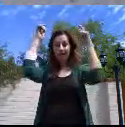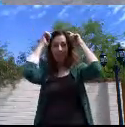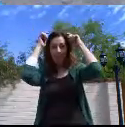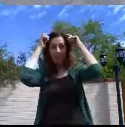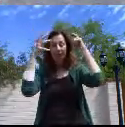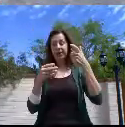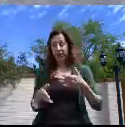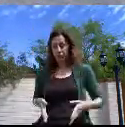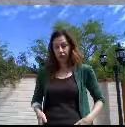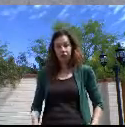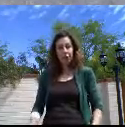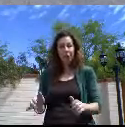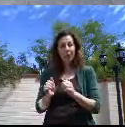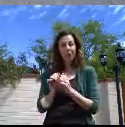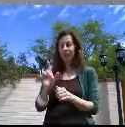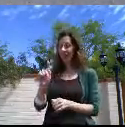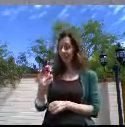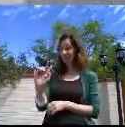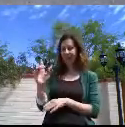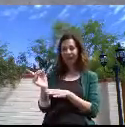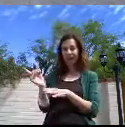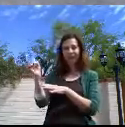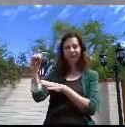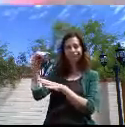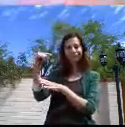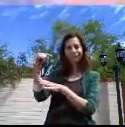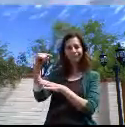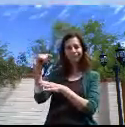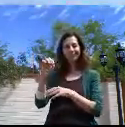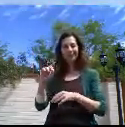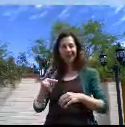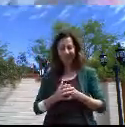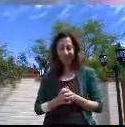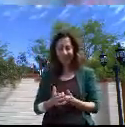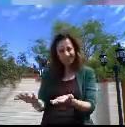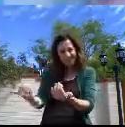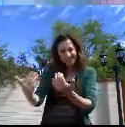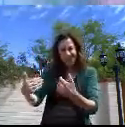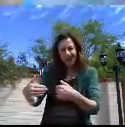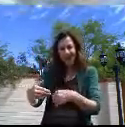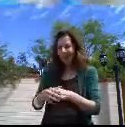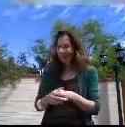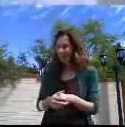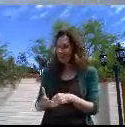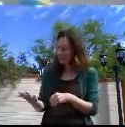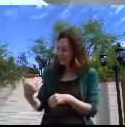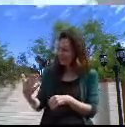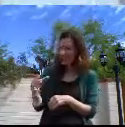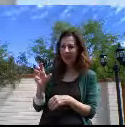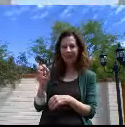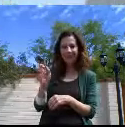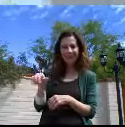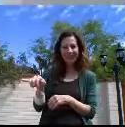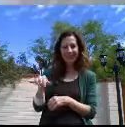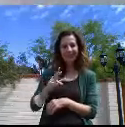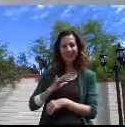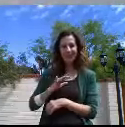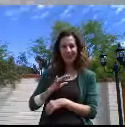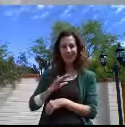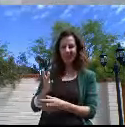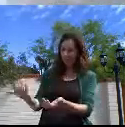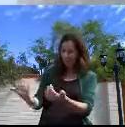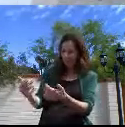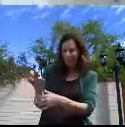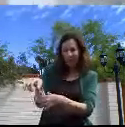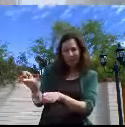headband and her skirt with her curly little tail. All right, come on, walk that runway, Sassy.